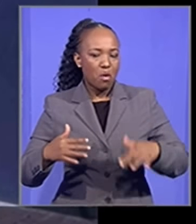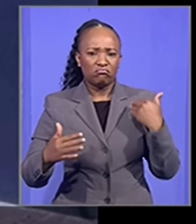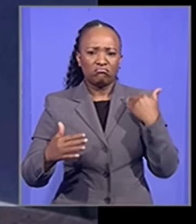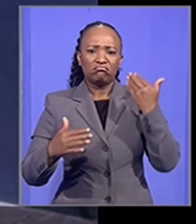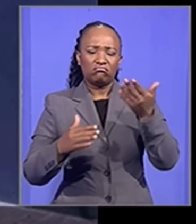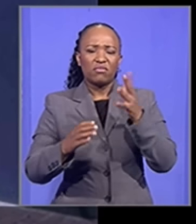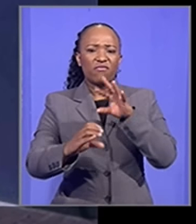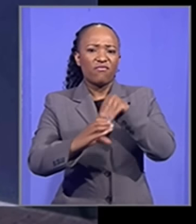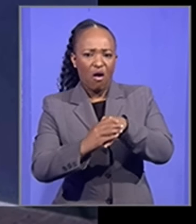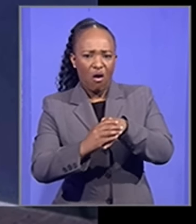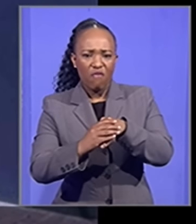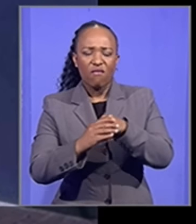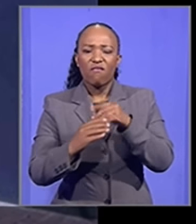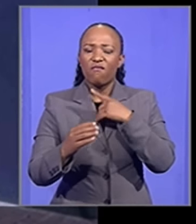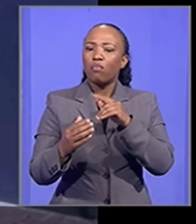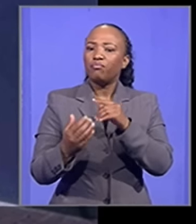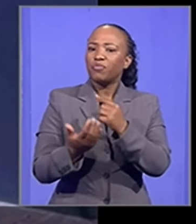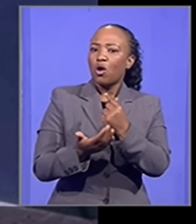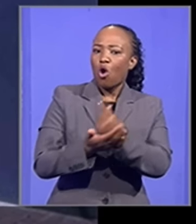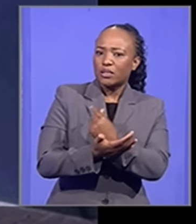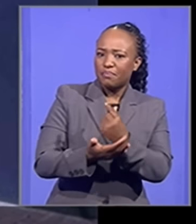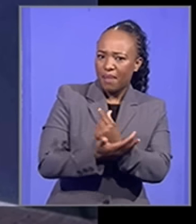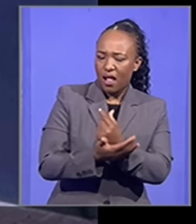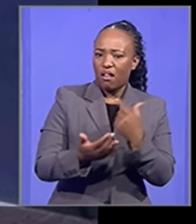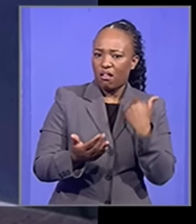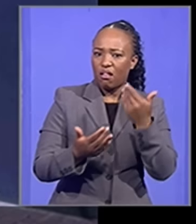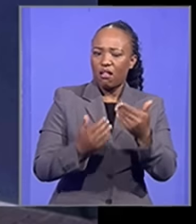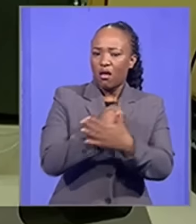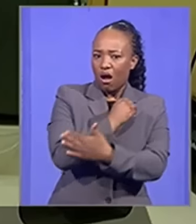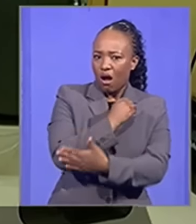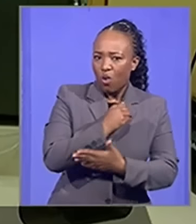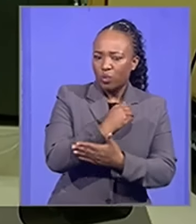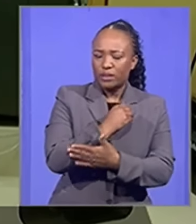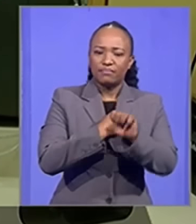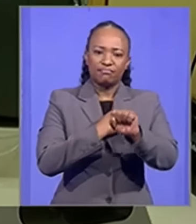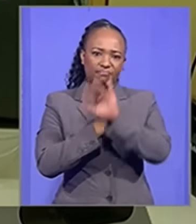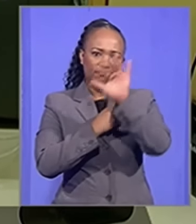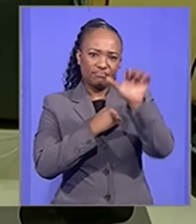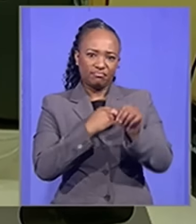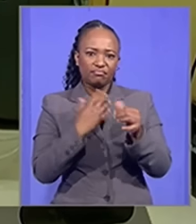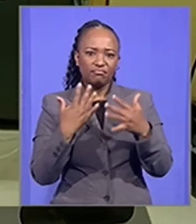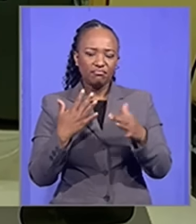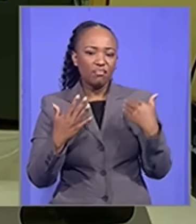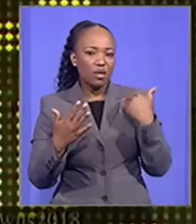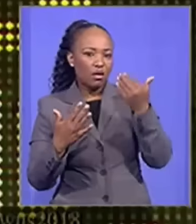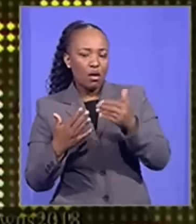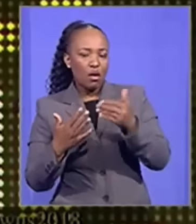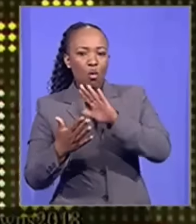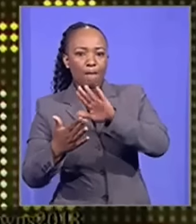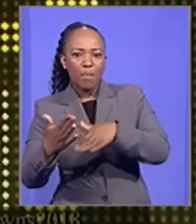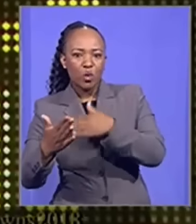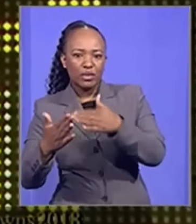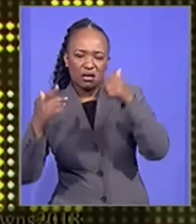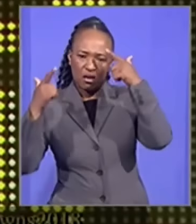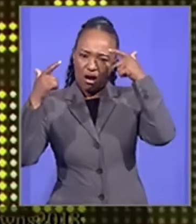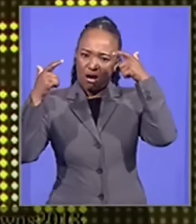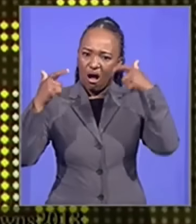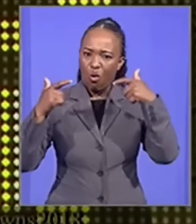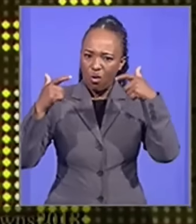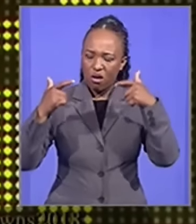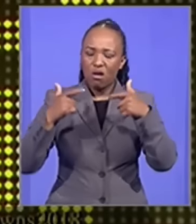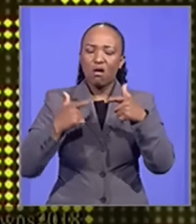le ntshetsopele ya mmino wa sedumedi ka hara naha ya Afrika Borwa ka kabo ya dikgau tsa mmino wa Crown kapa